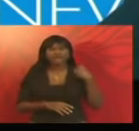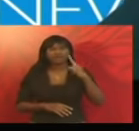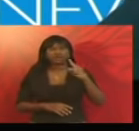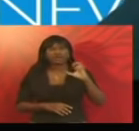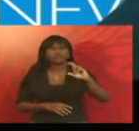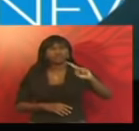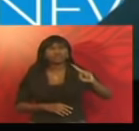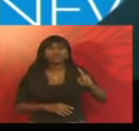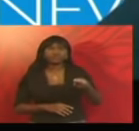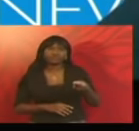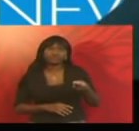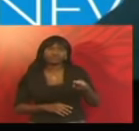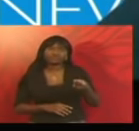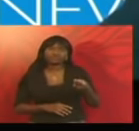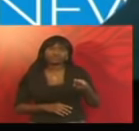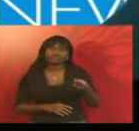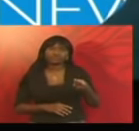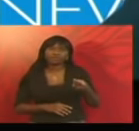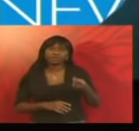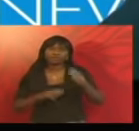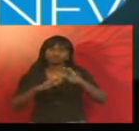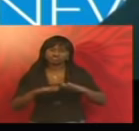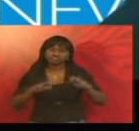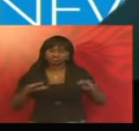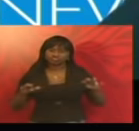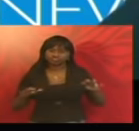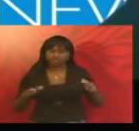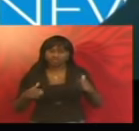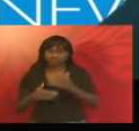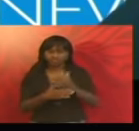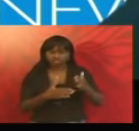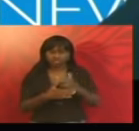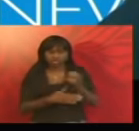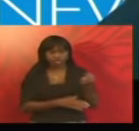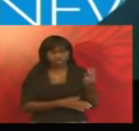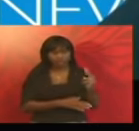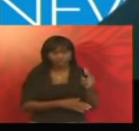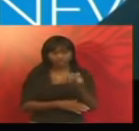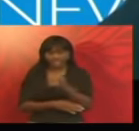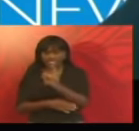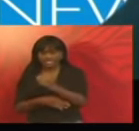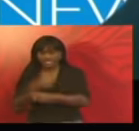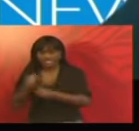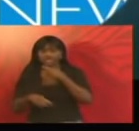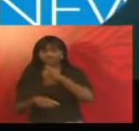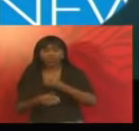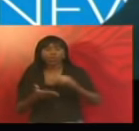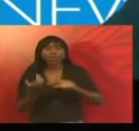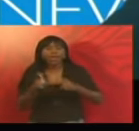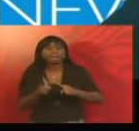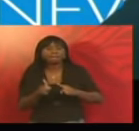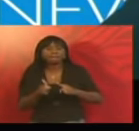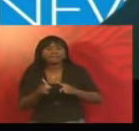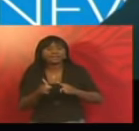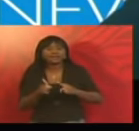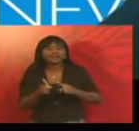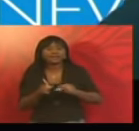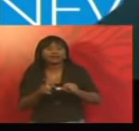100,000 of children who are between the ages of 12 to 18. What happens to the excess?